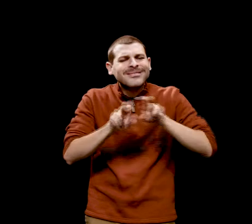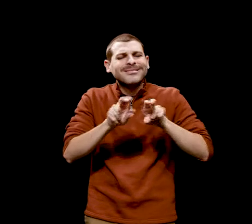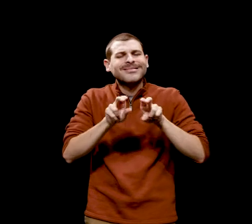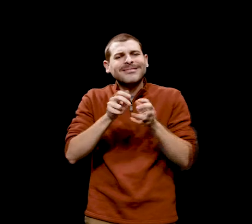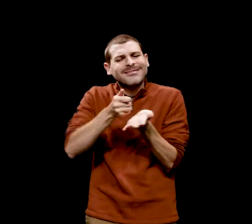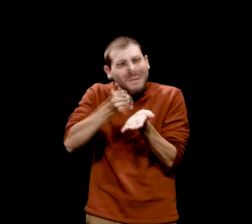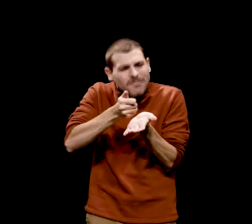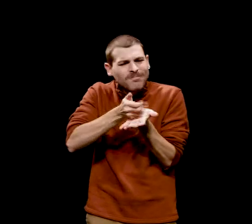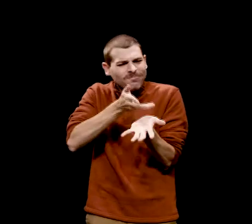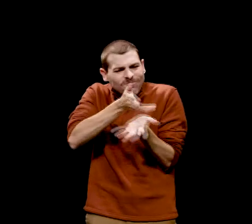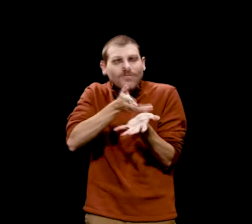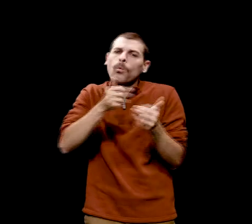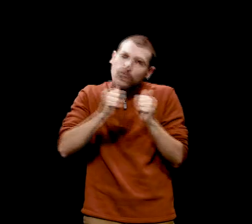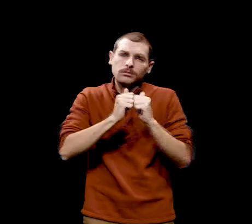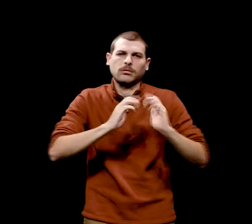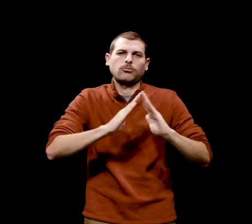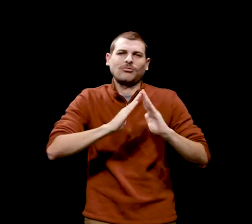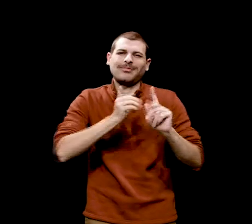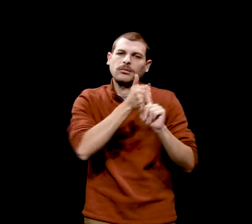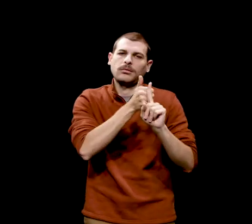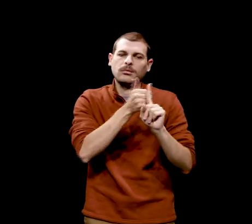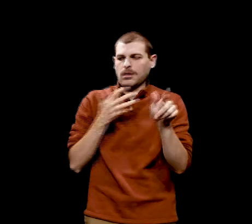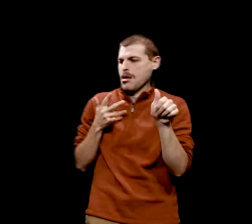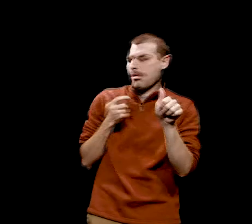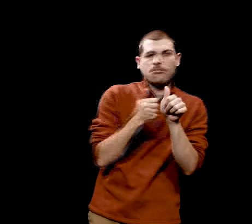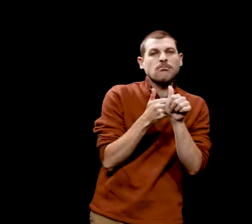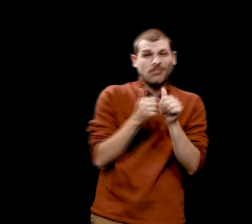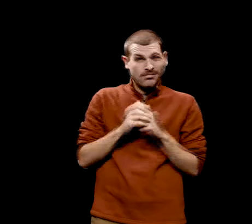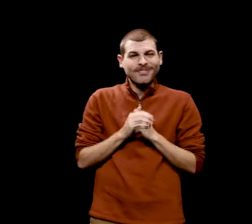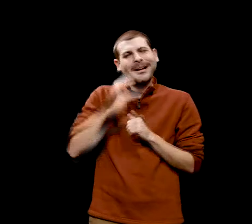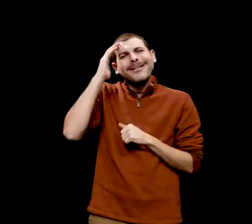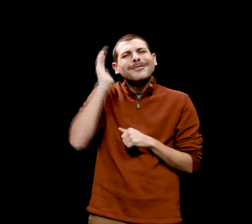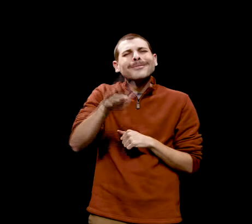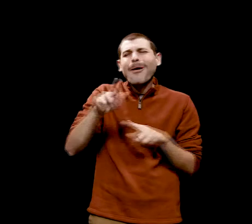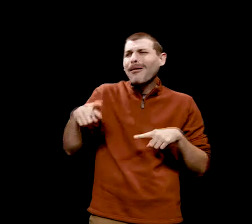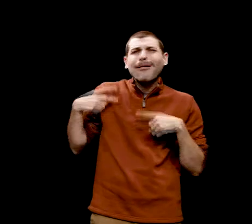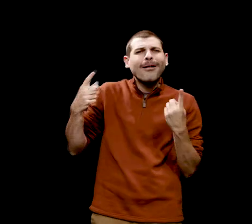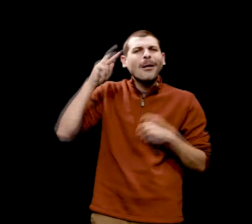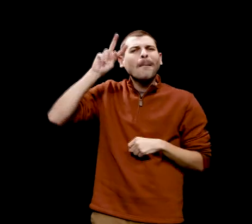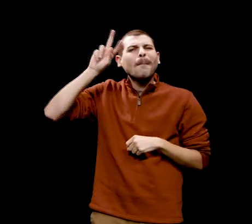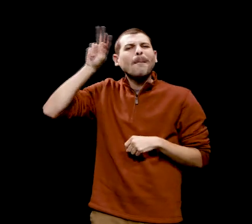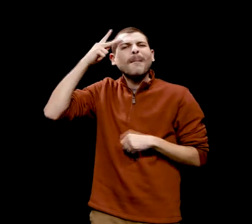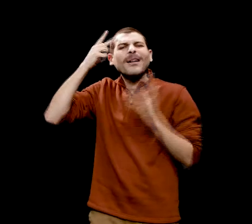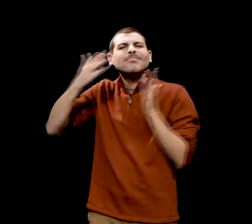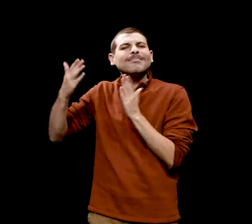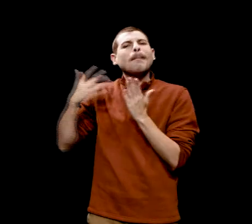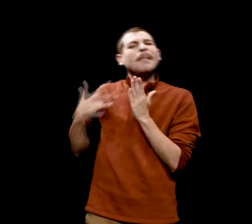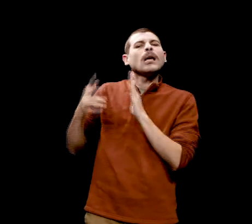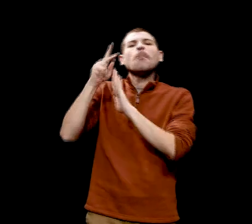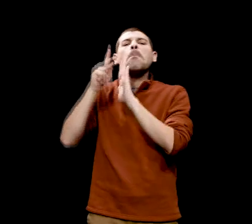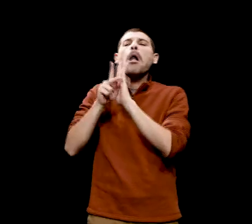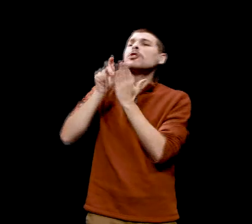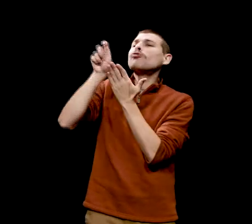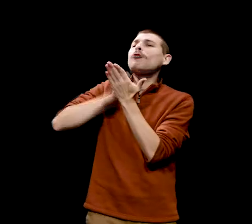vulnerable communities. We have seen the impacts of well-intentioned policymaking coming out of the City of Portland in terms of